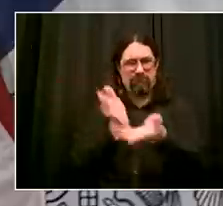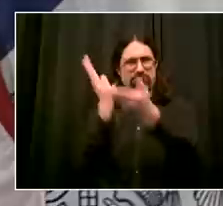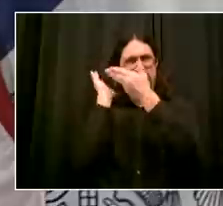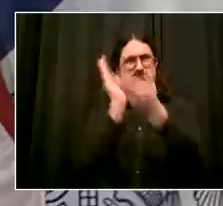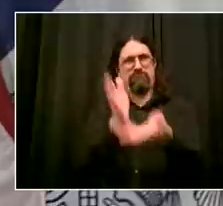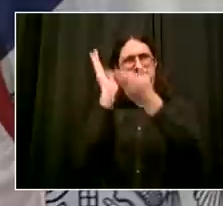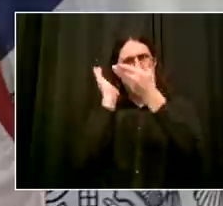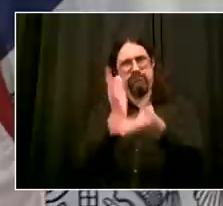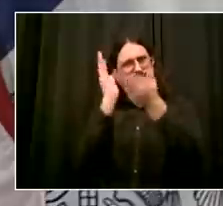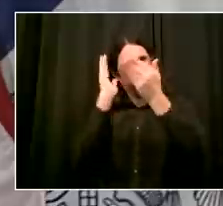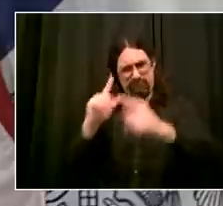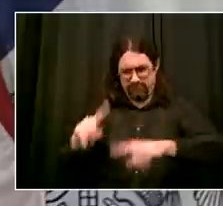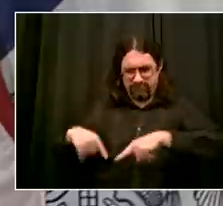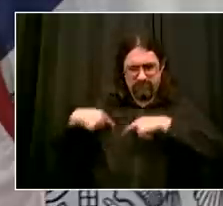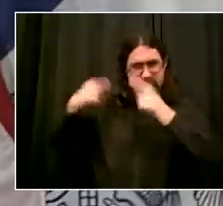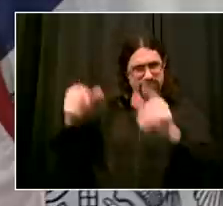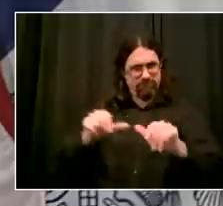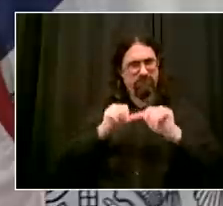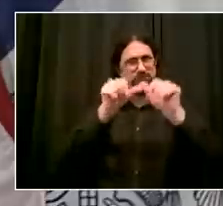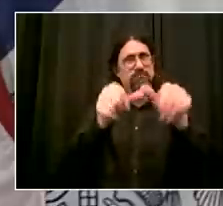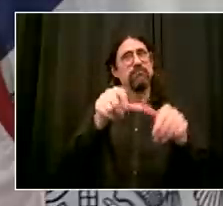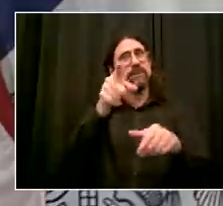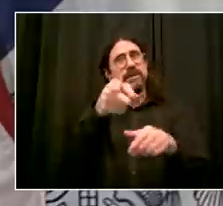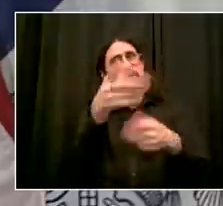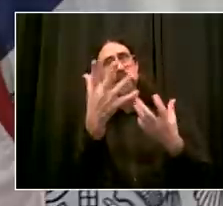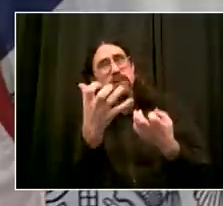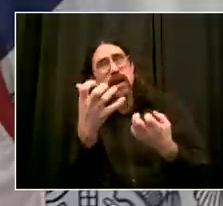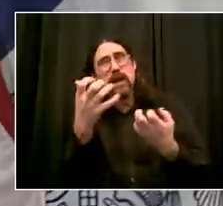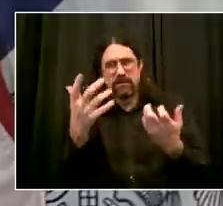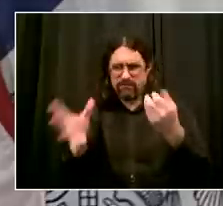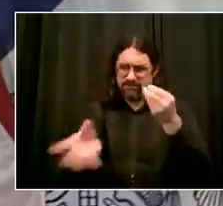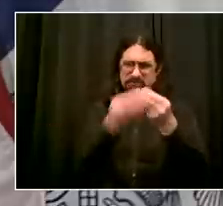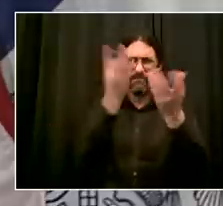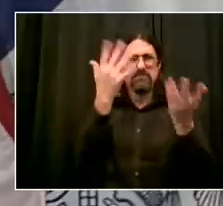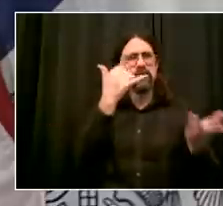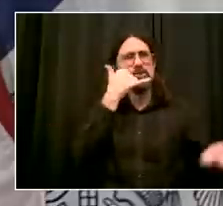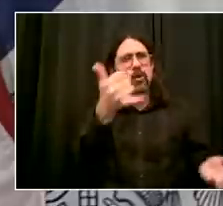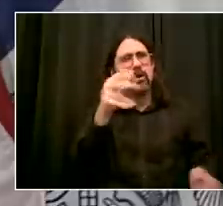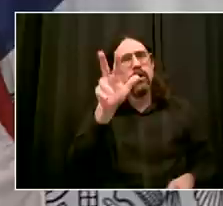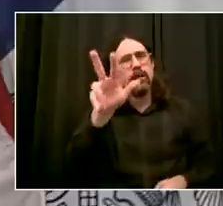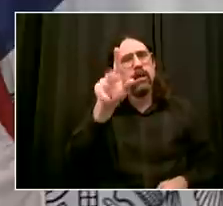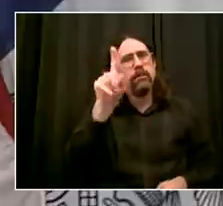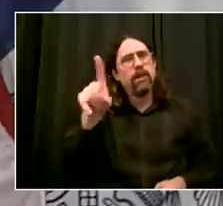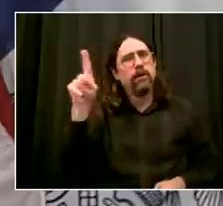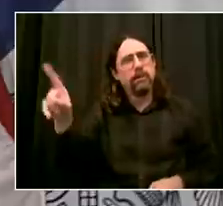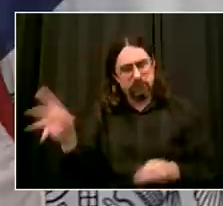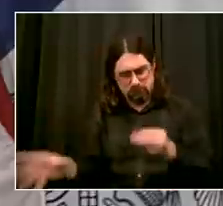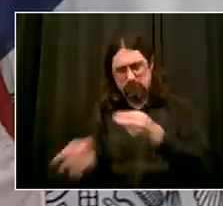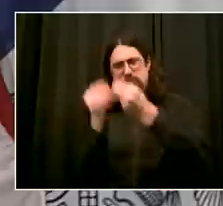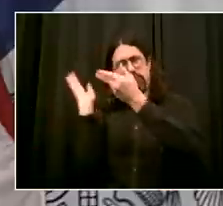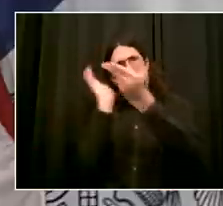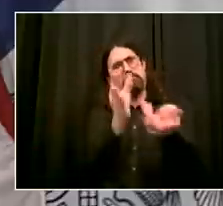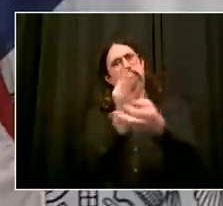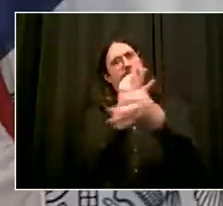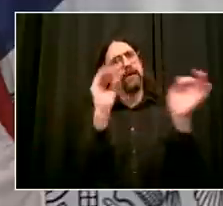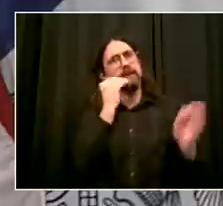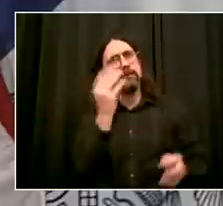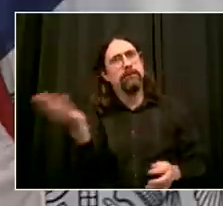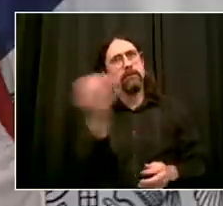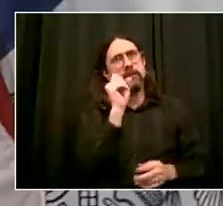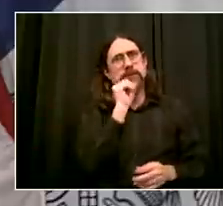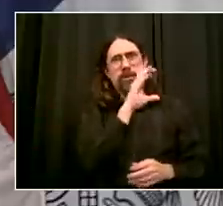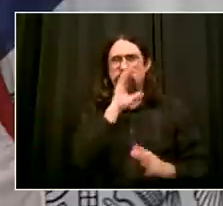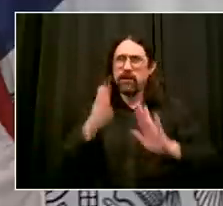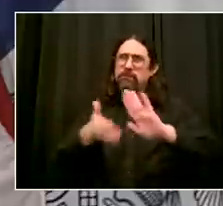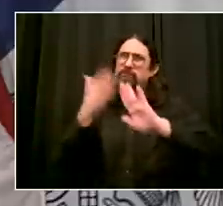New Yorker go hungry. We will not let any senior go hungry. Even if it means delivery right to their door, we'll make it happen. In terms